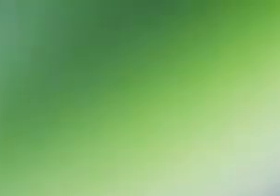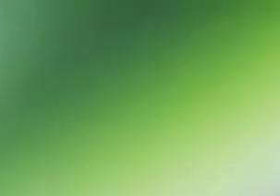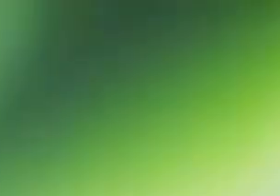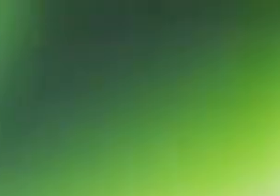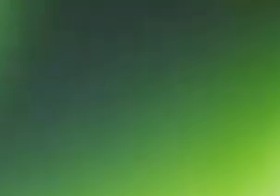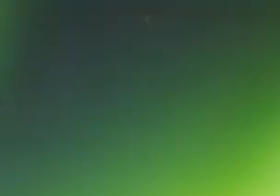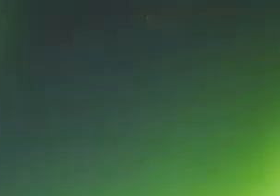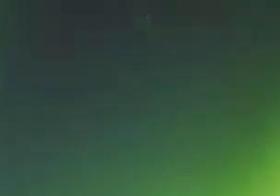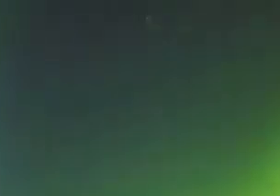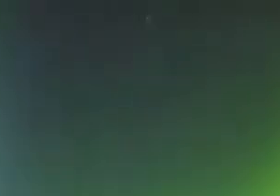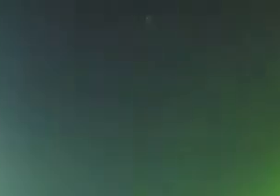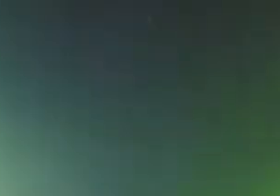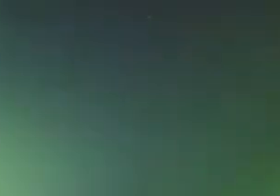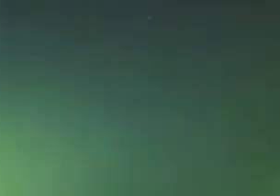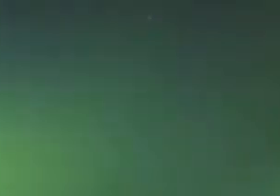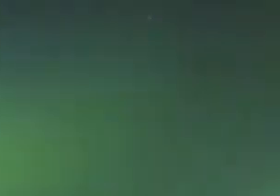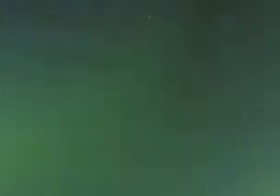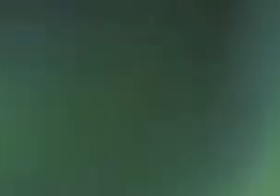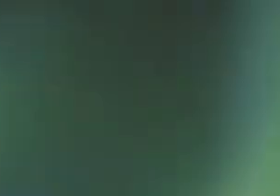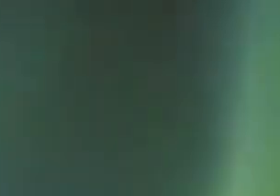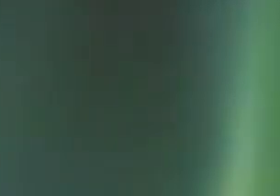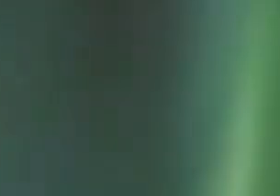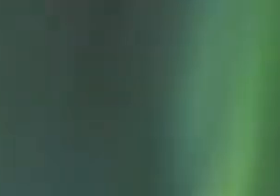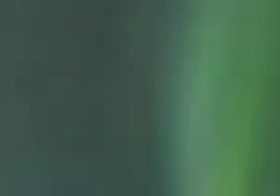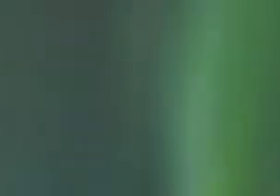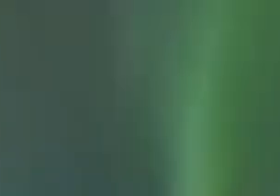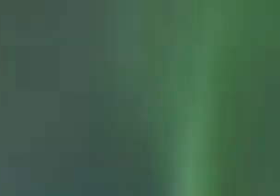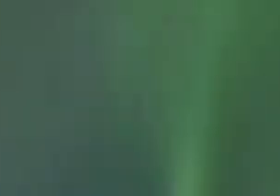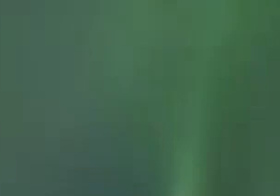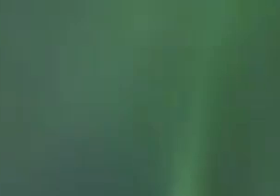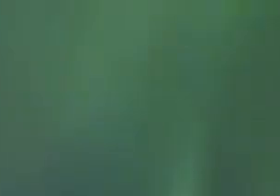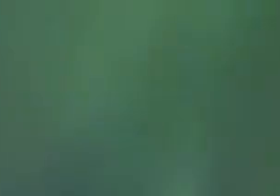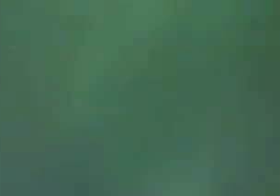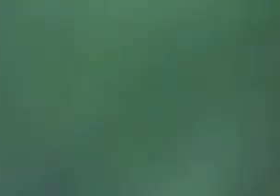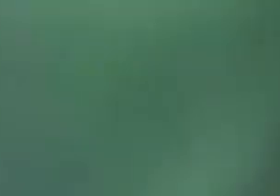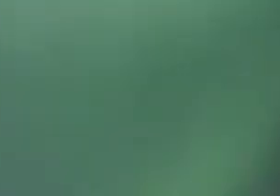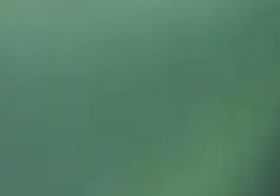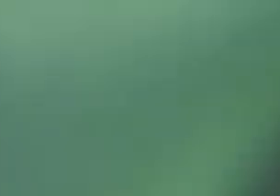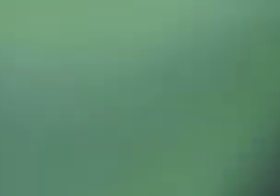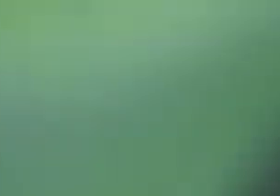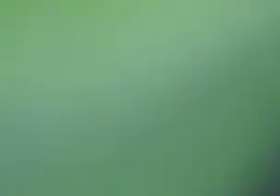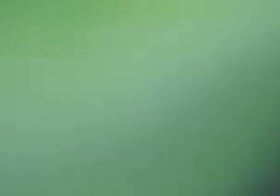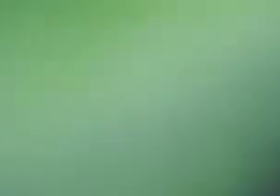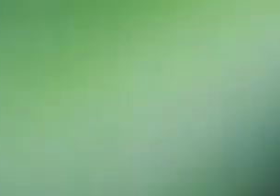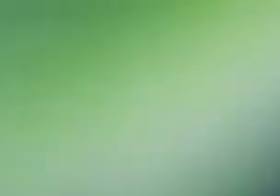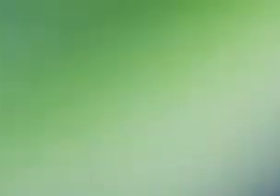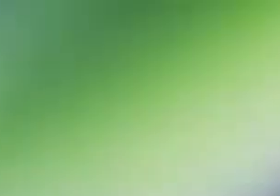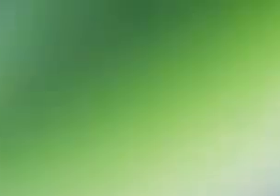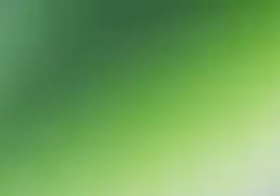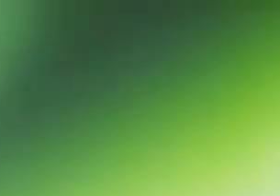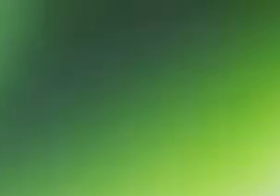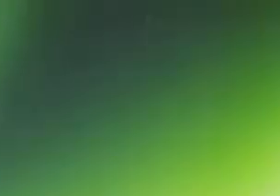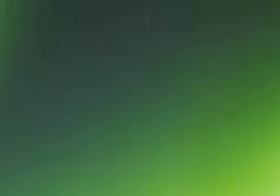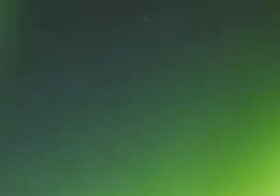in this case from our interpreters today. We also want to acknowledge the help from our Student Services Department as